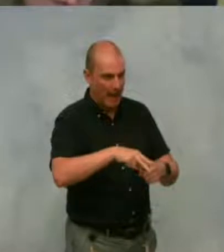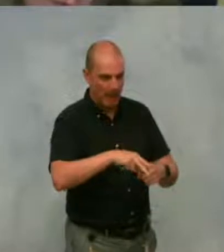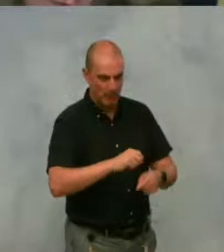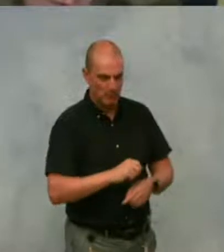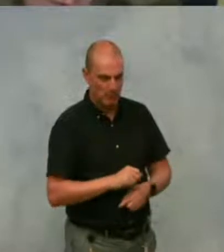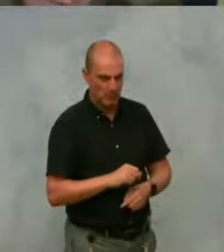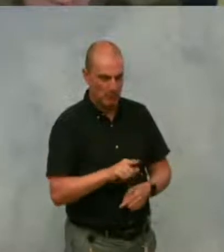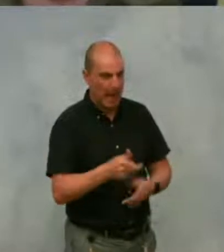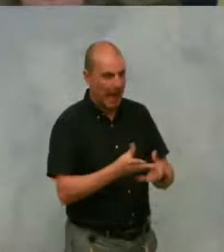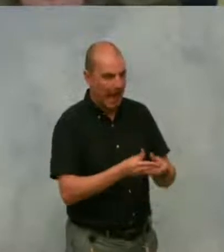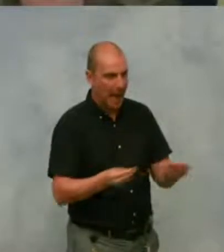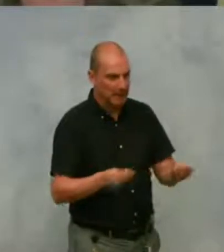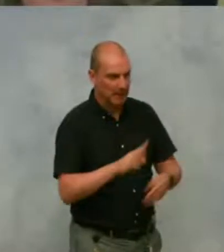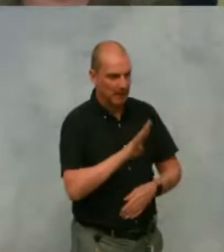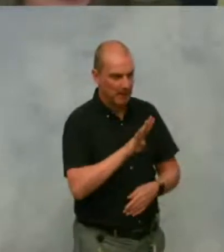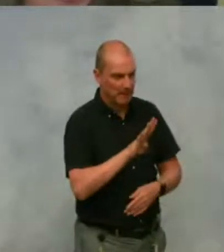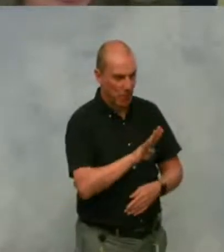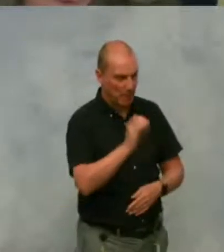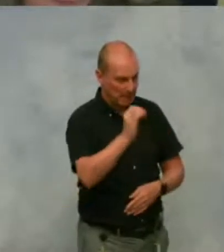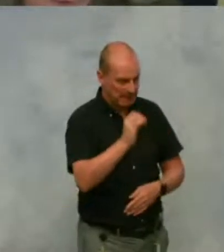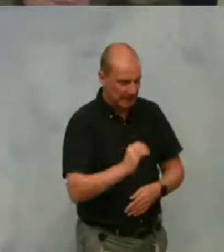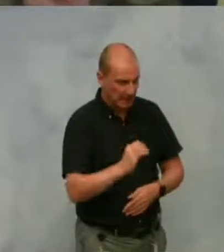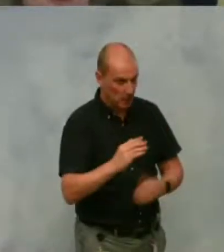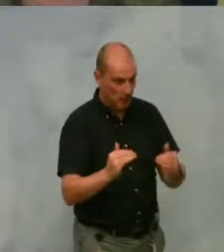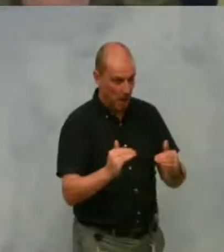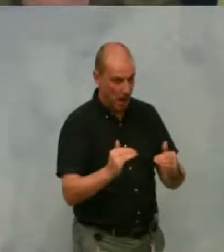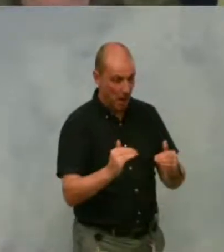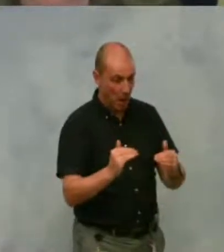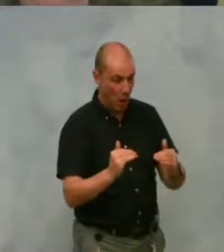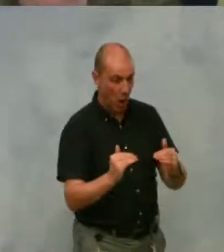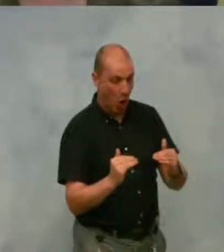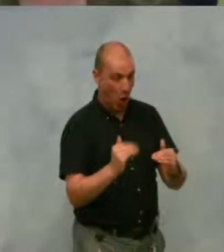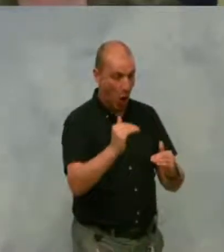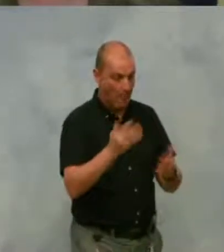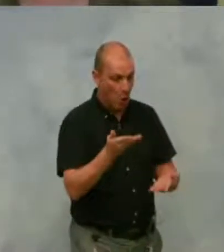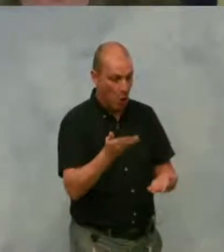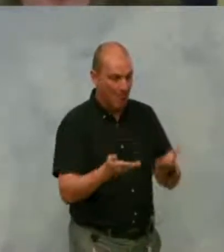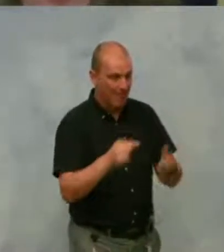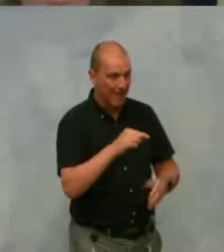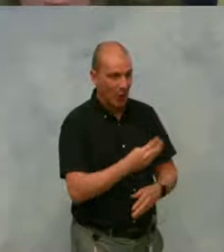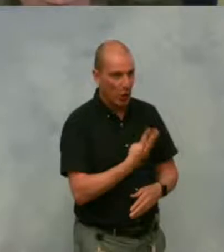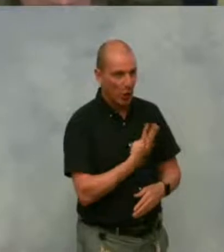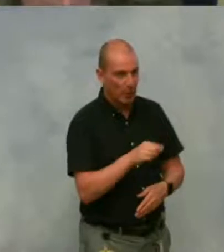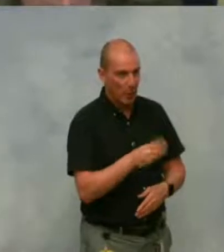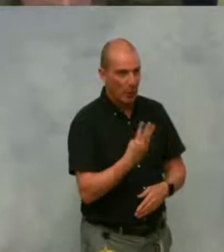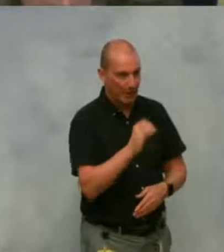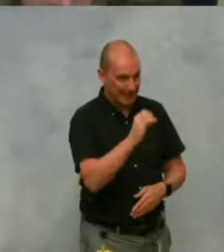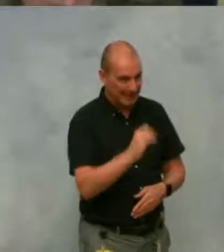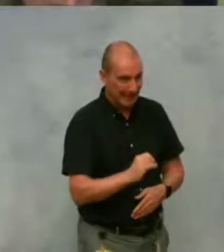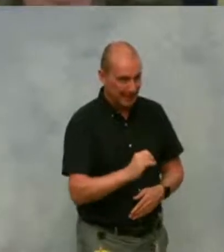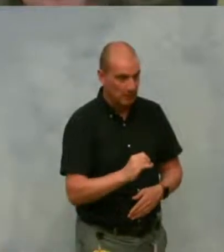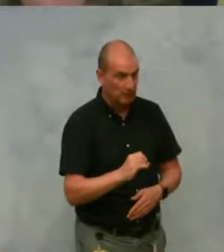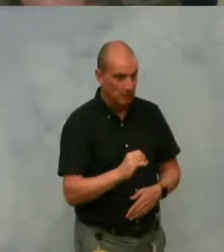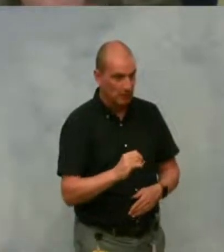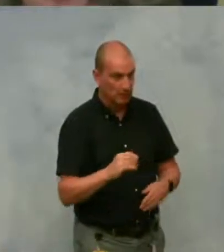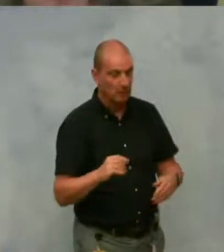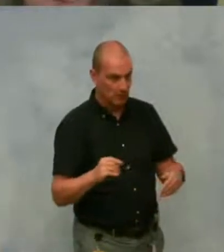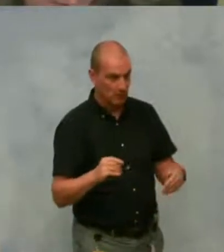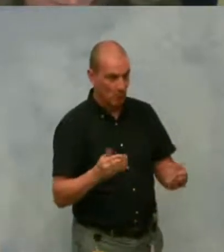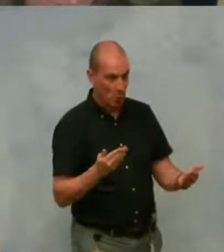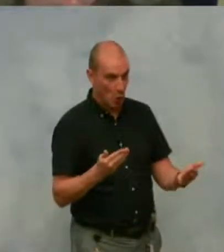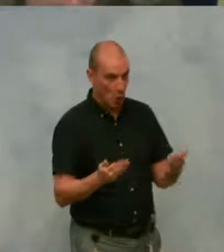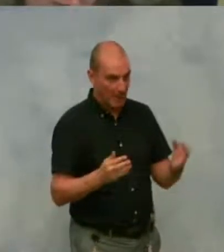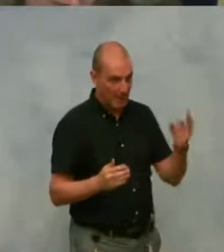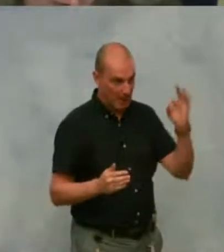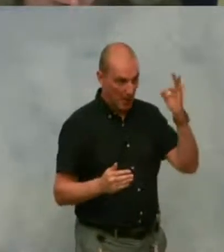4%, up very slightly in comparison with the previous month, but 1.3% lower than the overall council-wide figure. And on that basis,